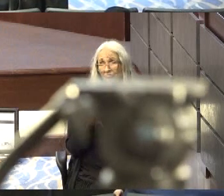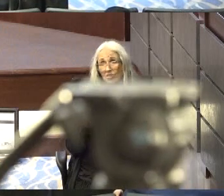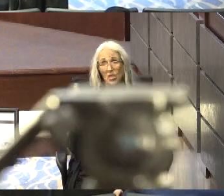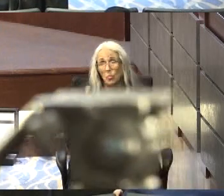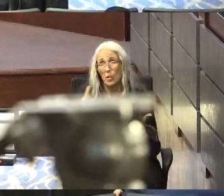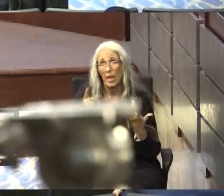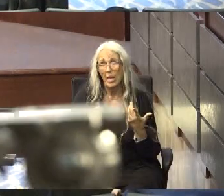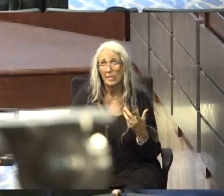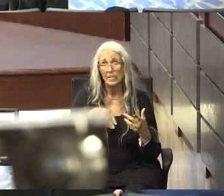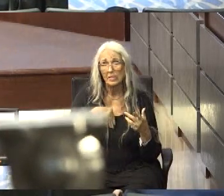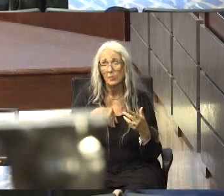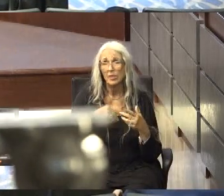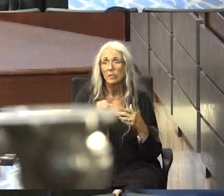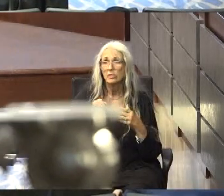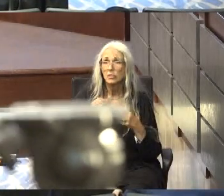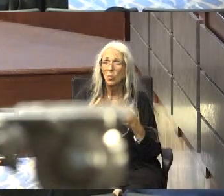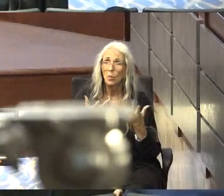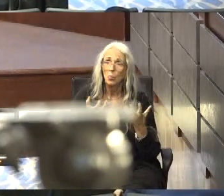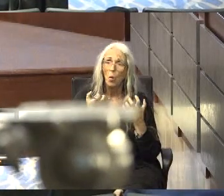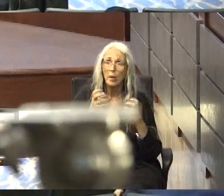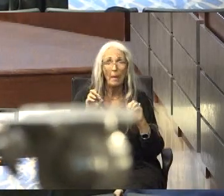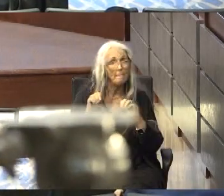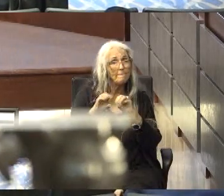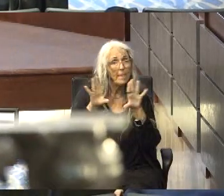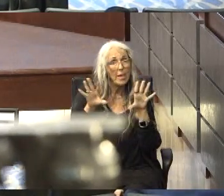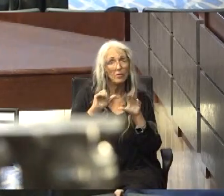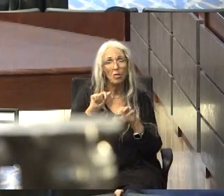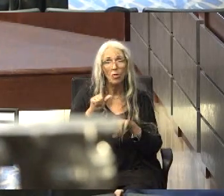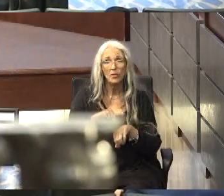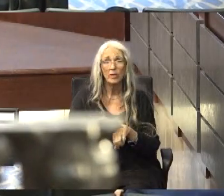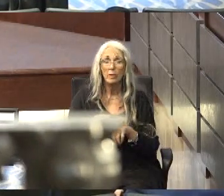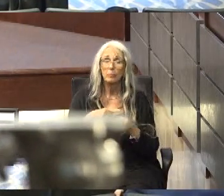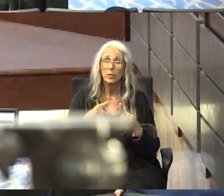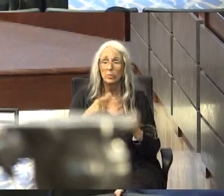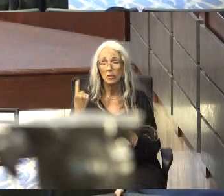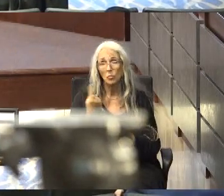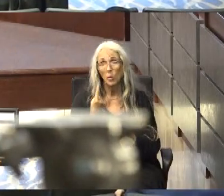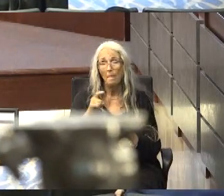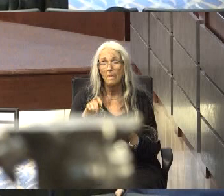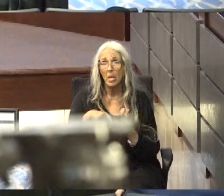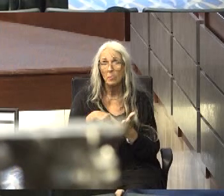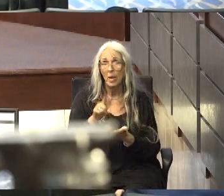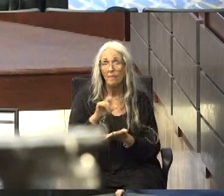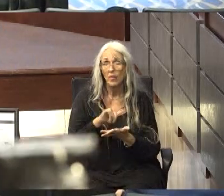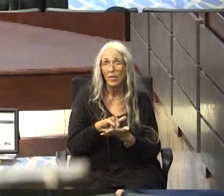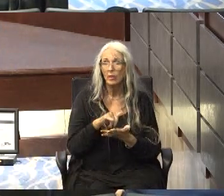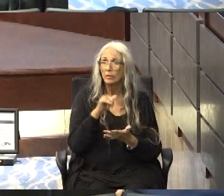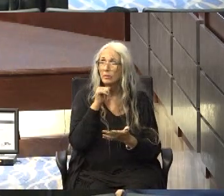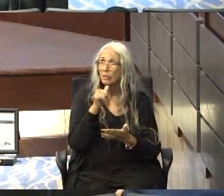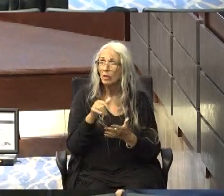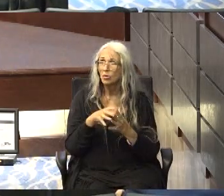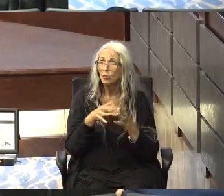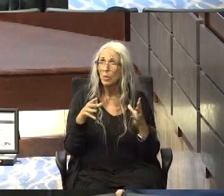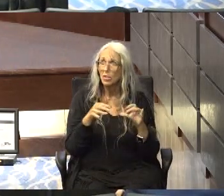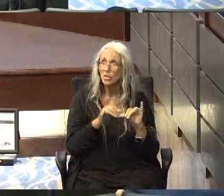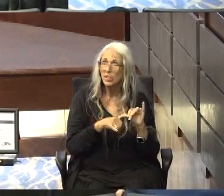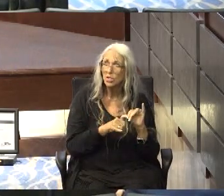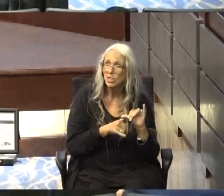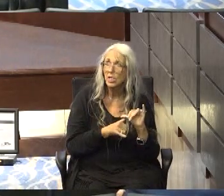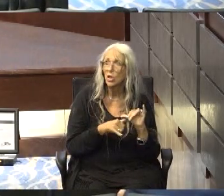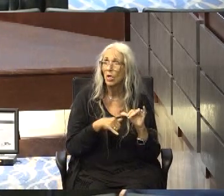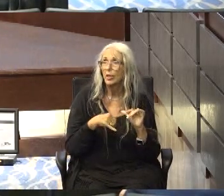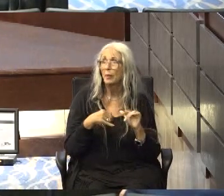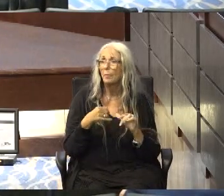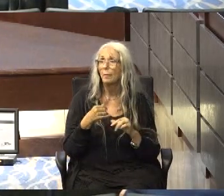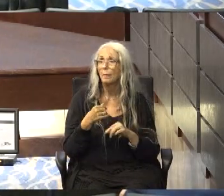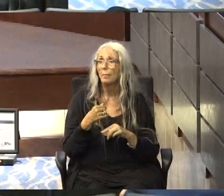I mean, we can want it to be magical all the time, but somebody's got to pay for it. And not to be too engineering,